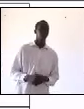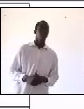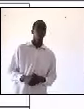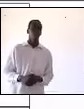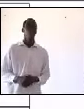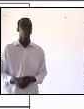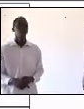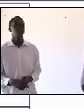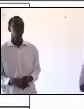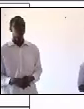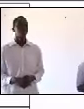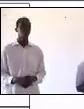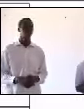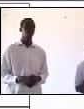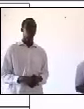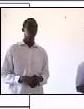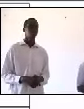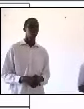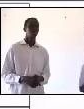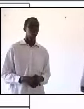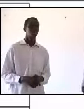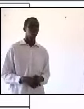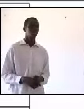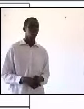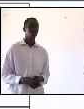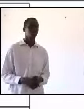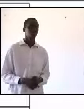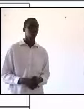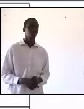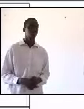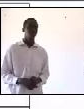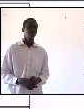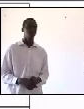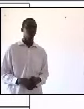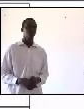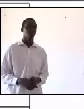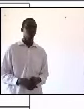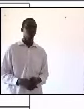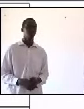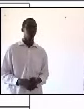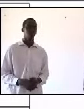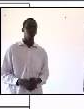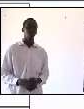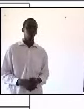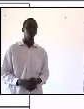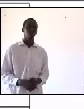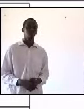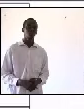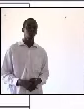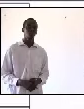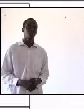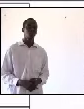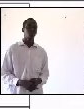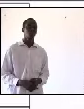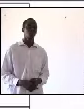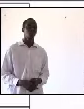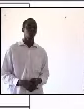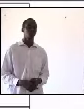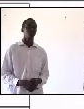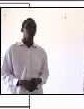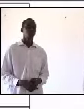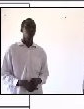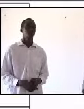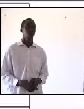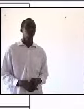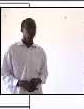by the brain, whereas the reflex is initiated by a muscle receptor. Okay, like the